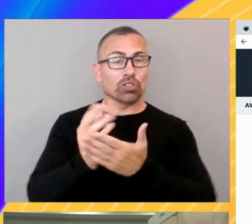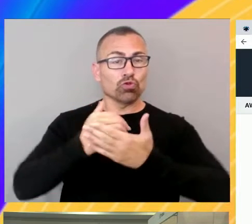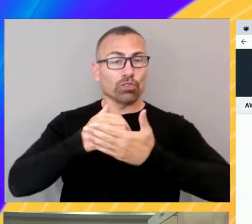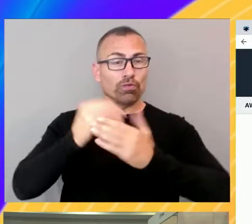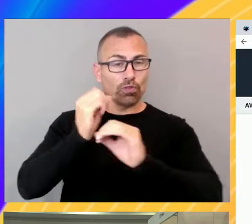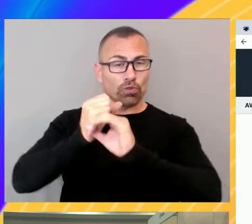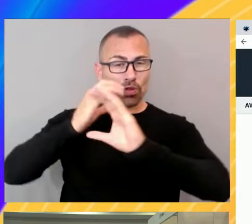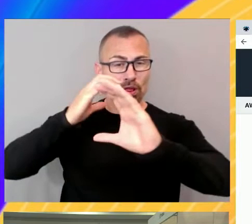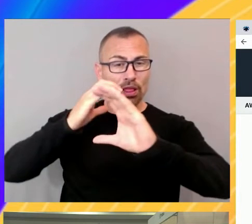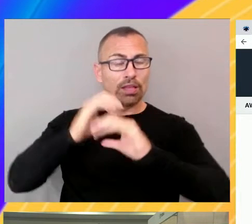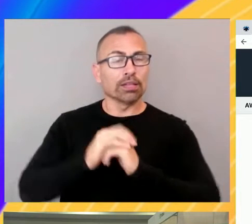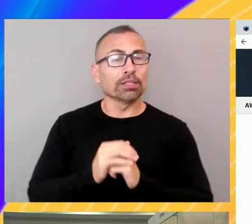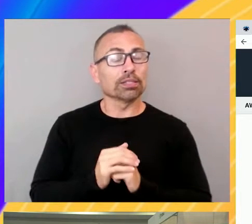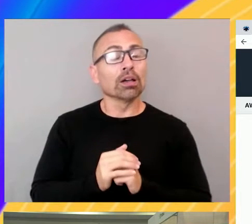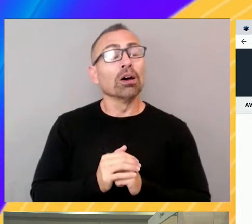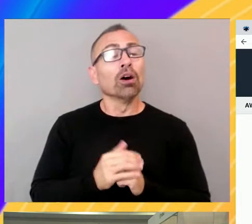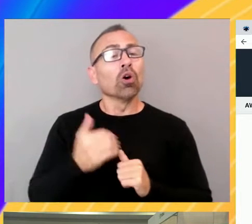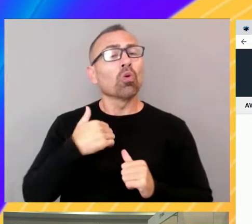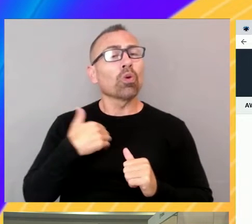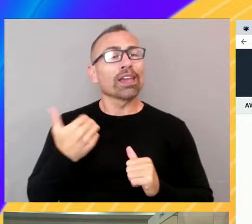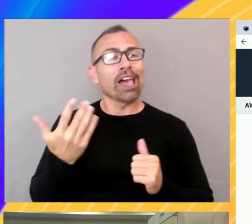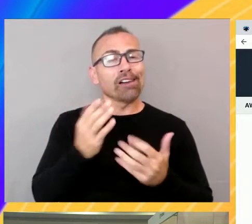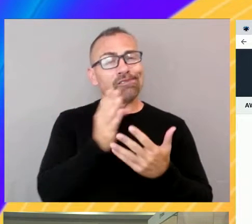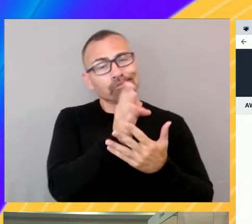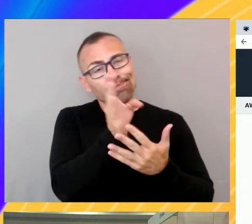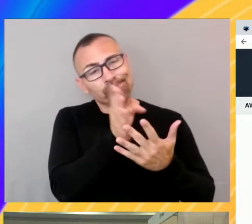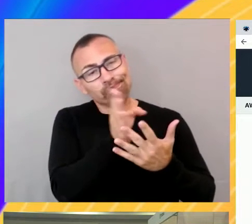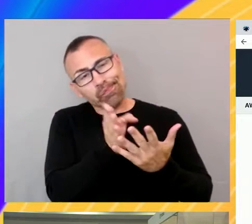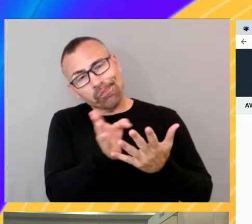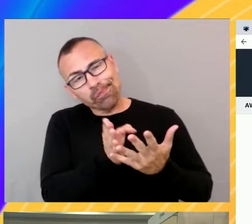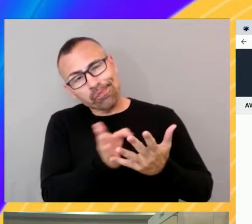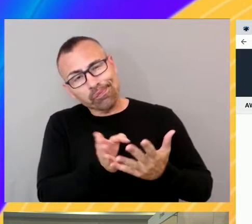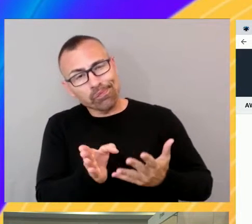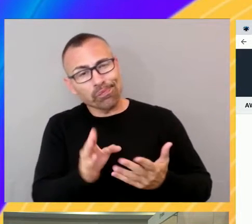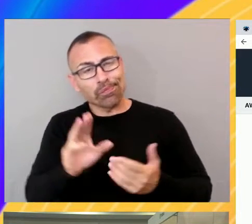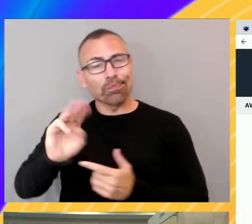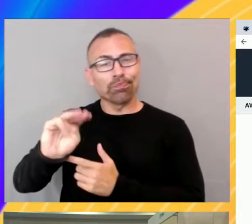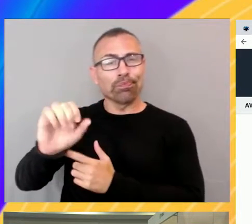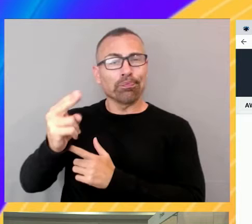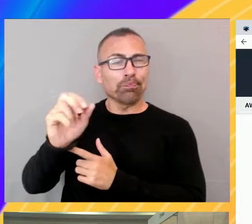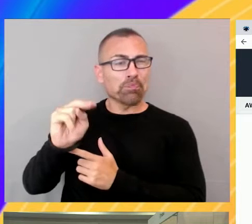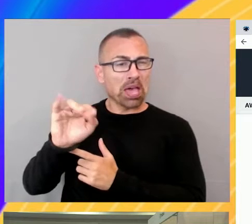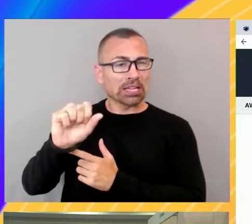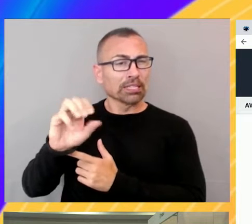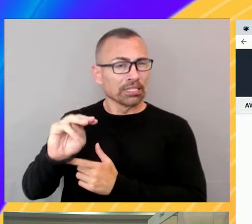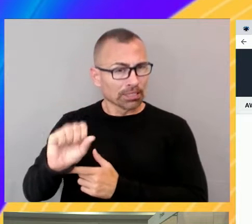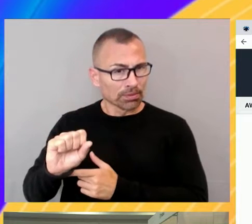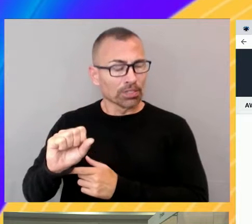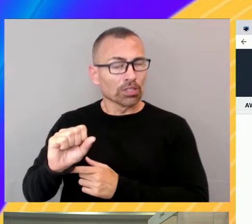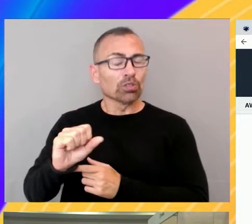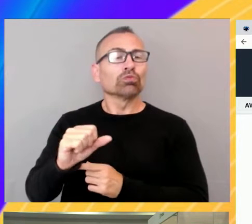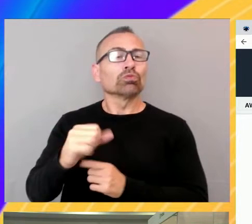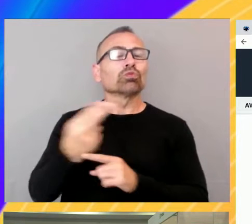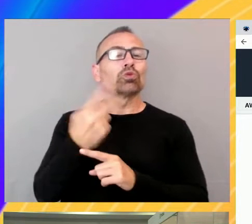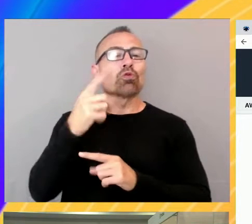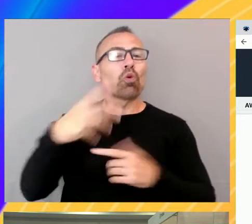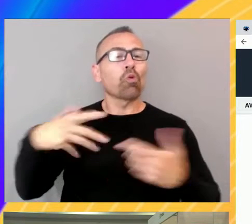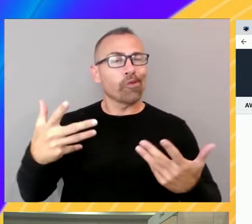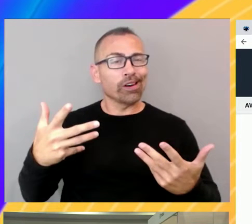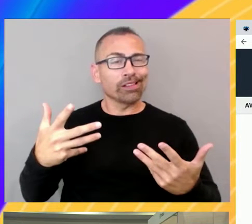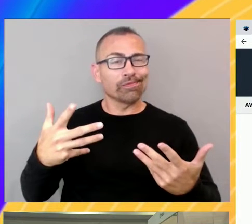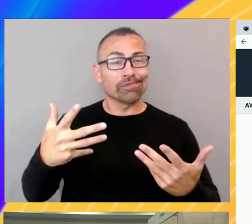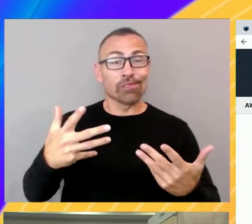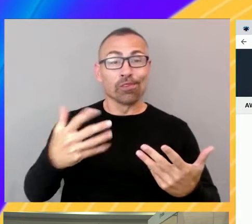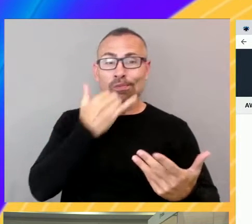have mechanisms that they go through to reduce the risk of like something going wrong when they launch, right? Some operational issue or